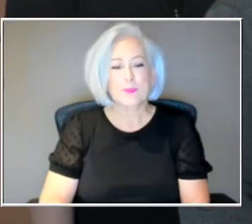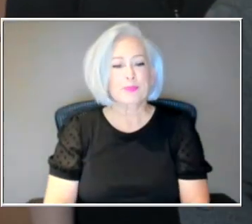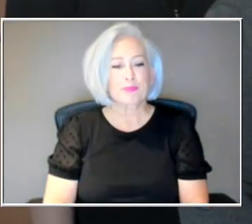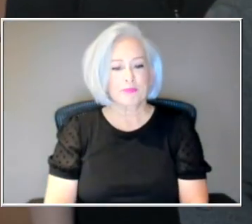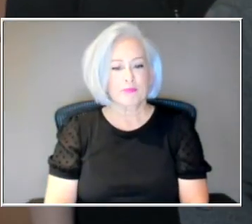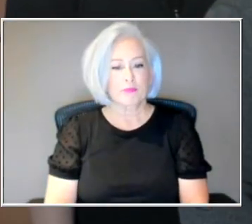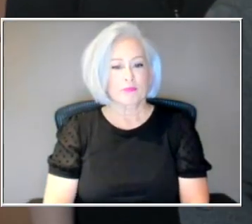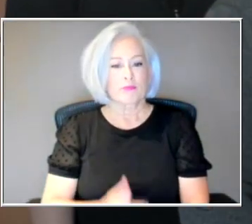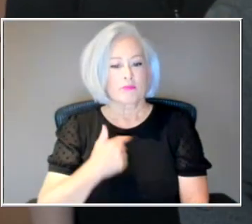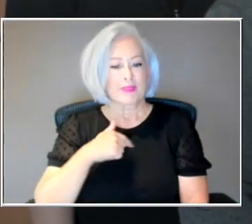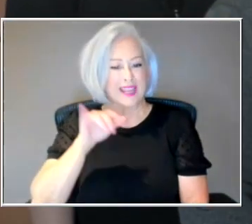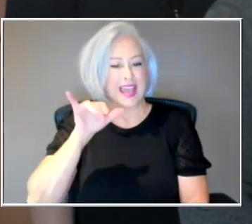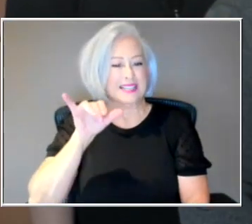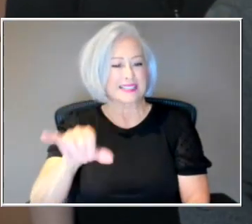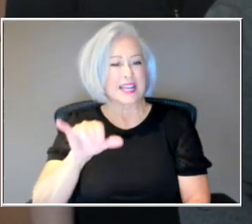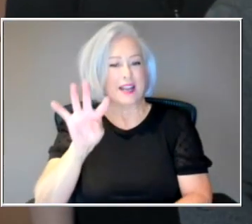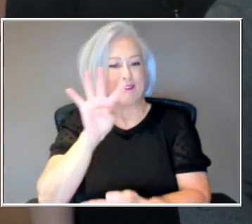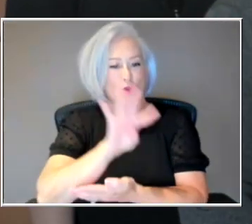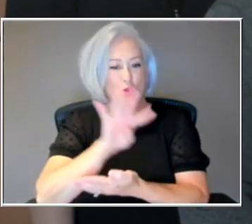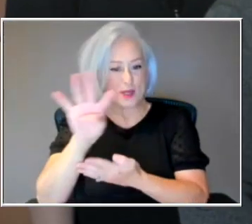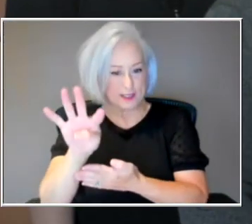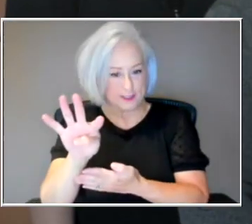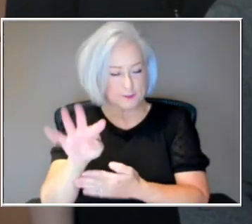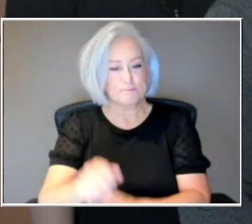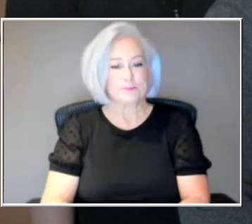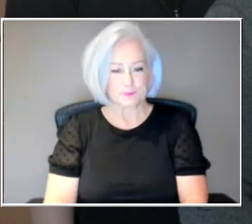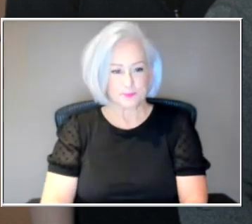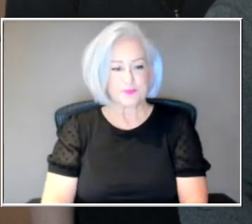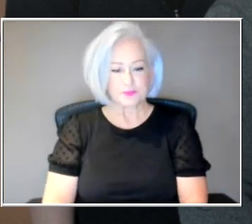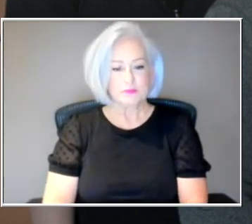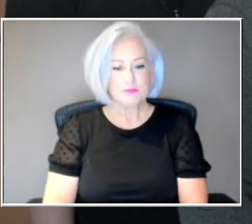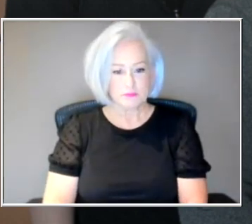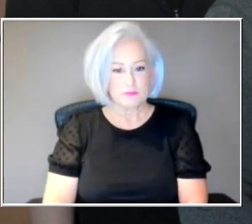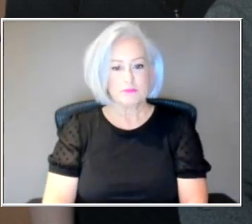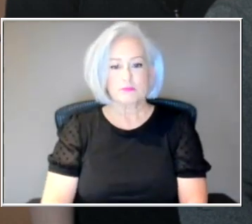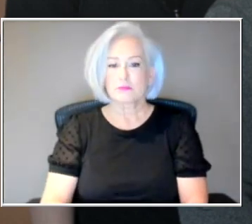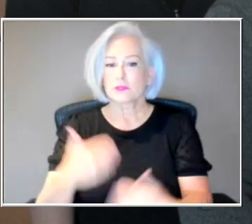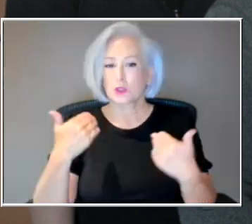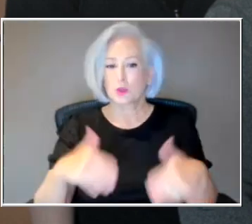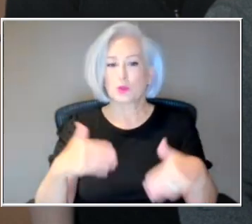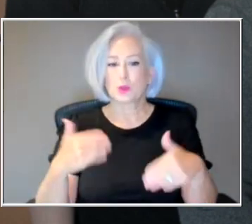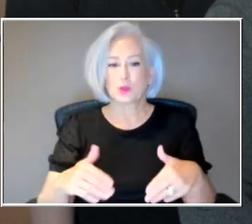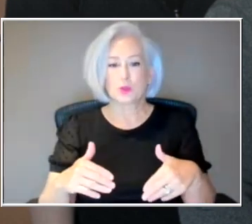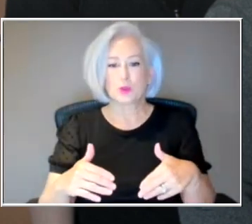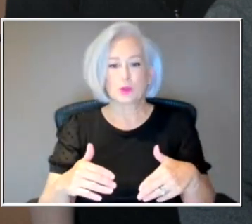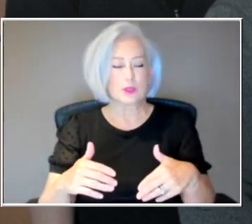4 weeks, and it was a very vigorous